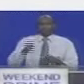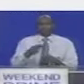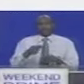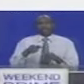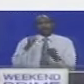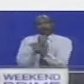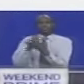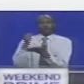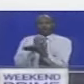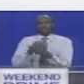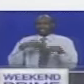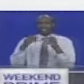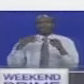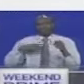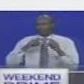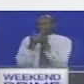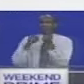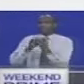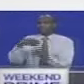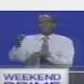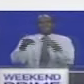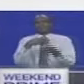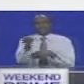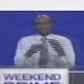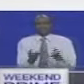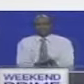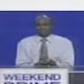so that you can get every ethnic group something.